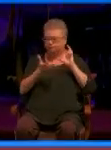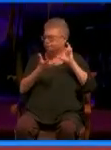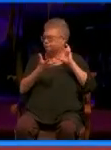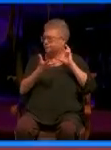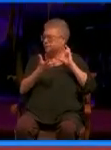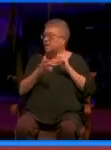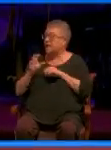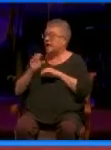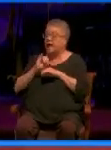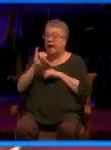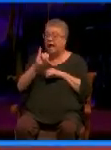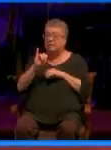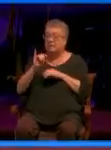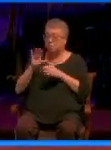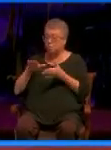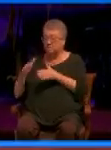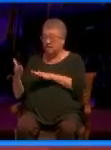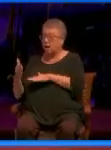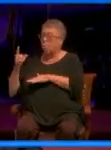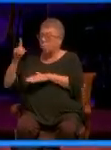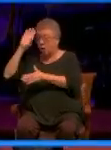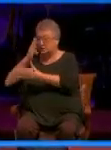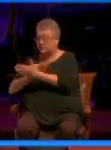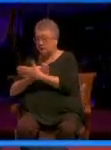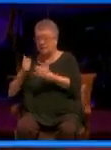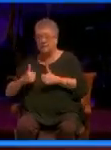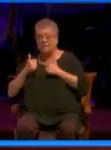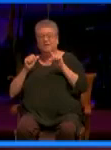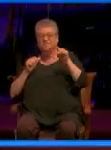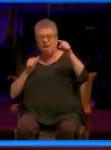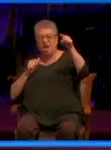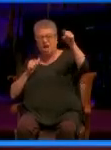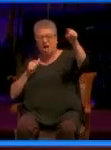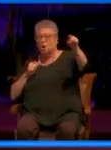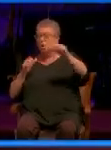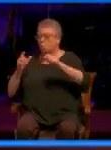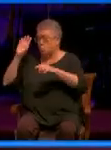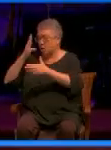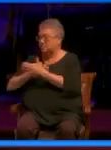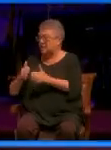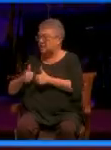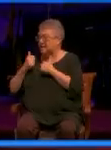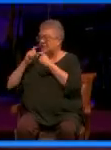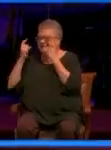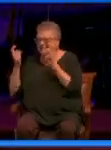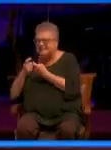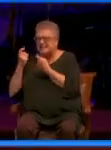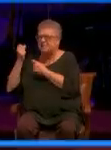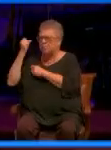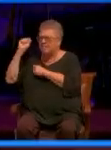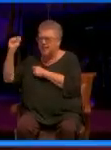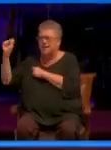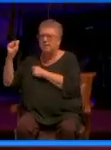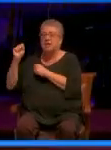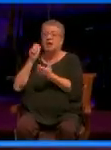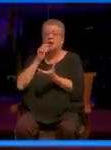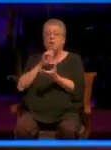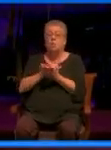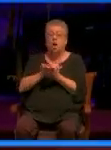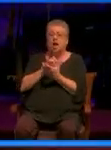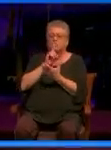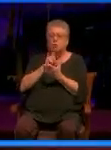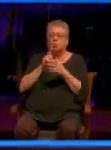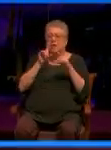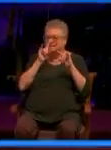his deathbed with one son living in a foreign country, one son living in sin and rebellion, and a wife who has